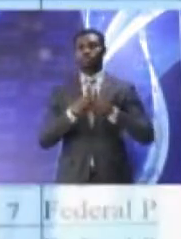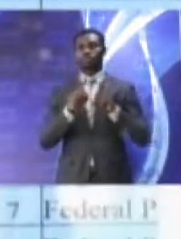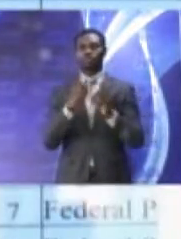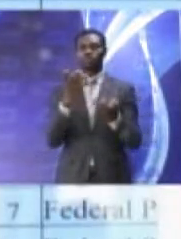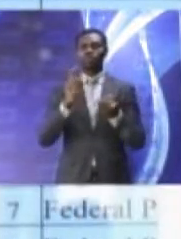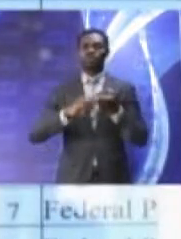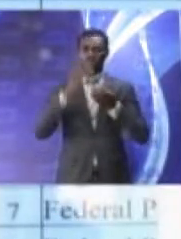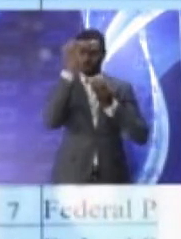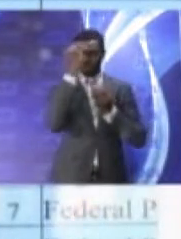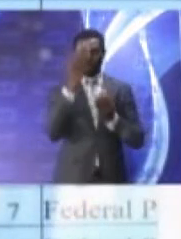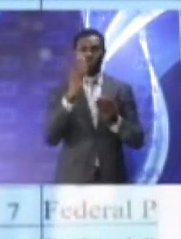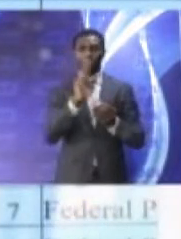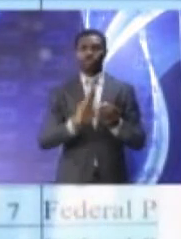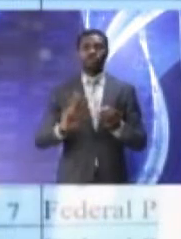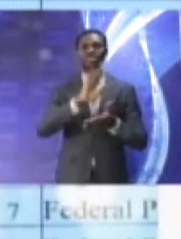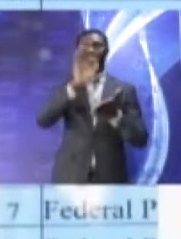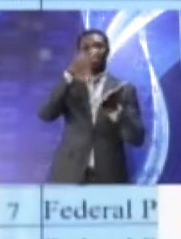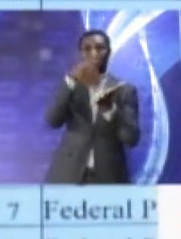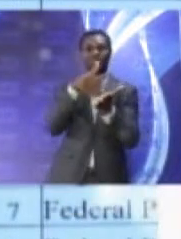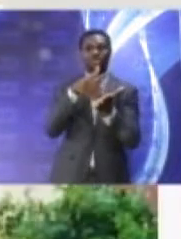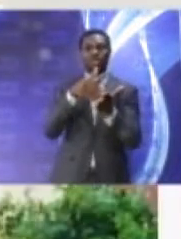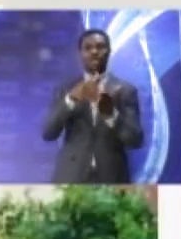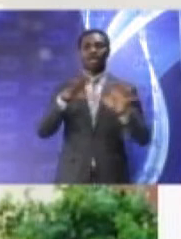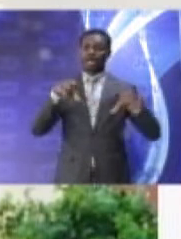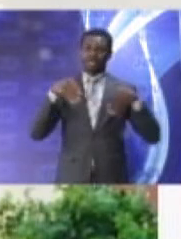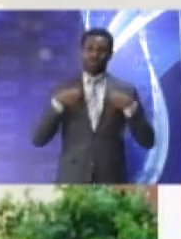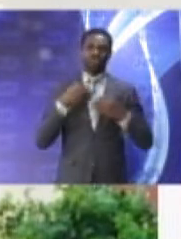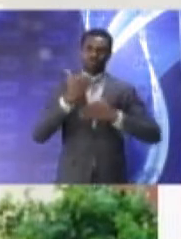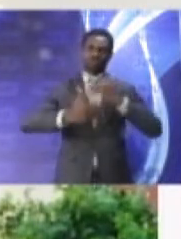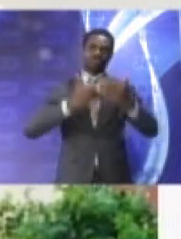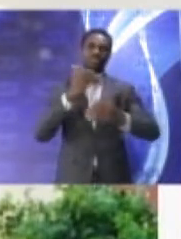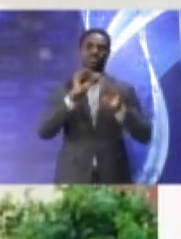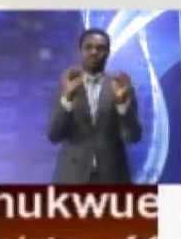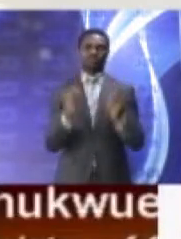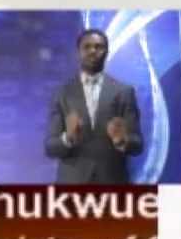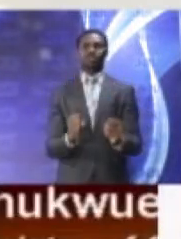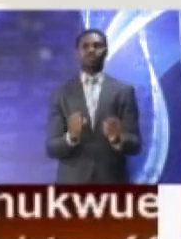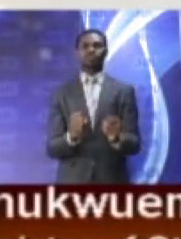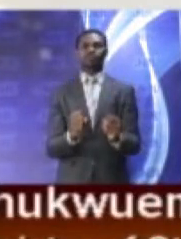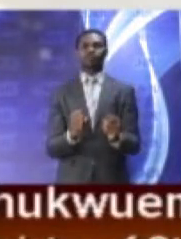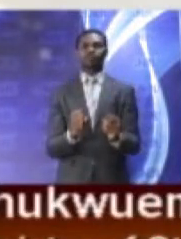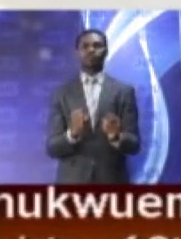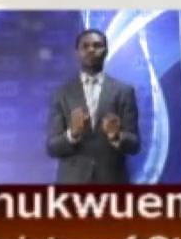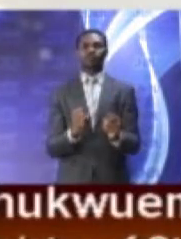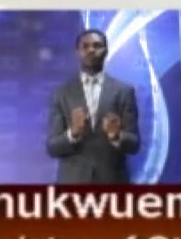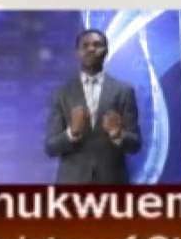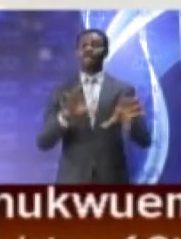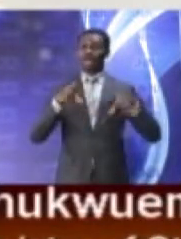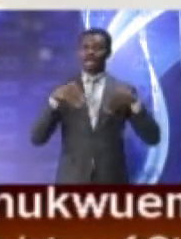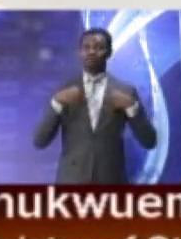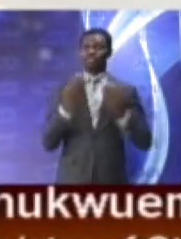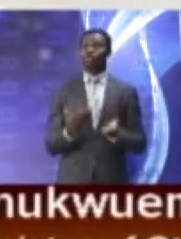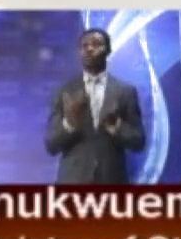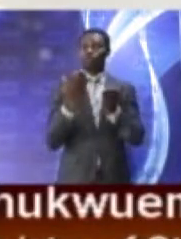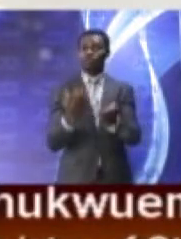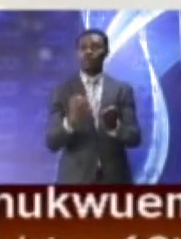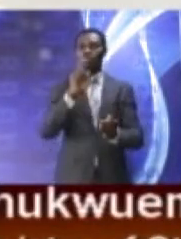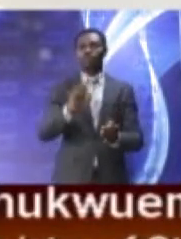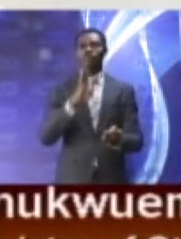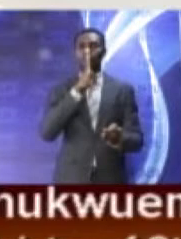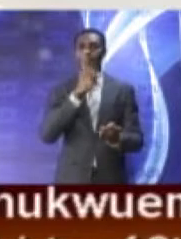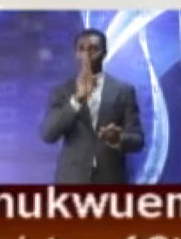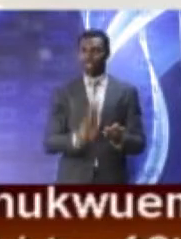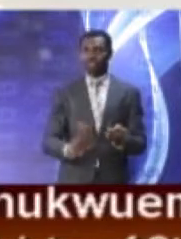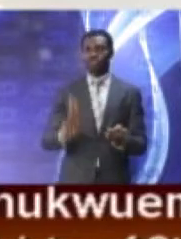the use of Central Admissions Processing System CAPS during admission. No admission offer should be made to any candidate outside